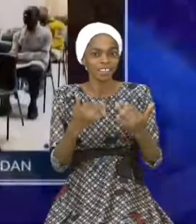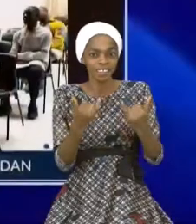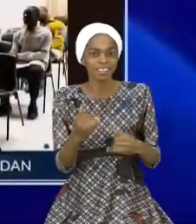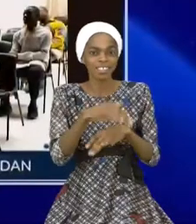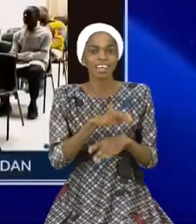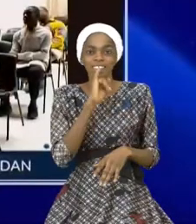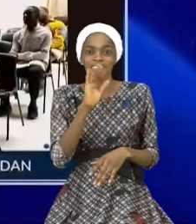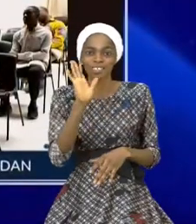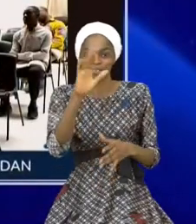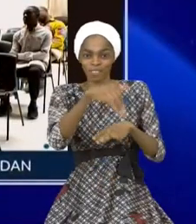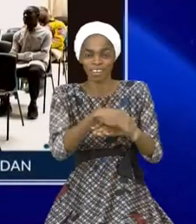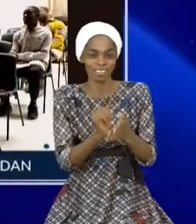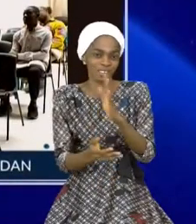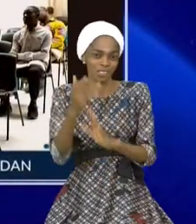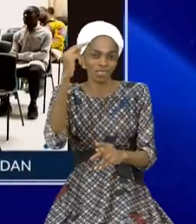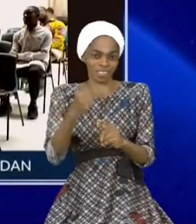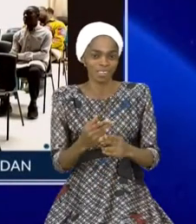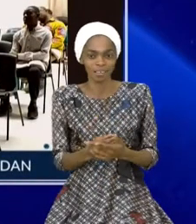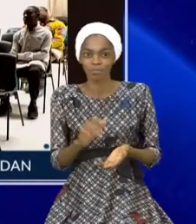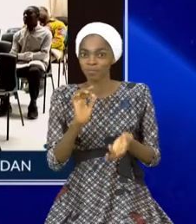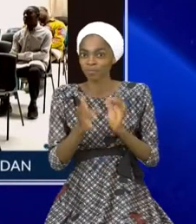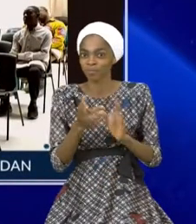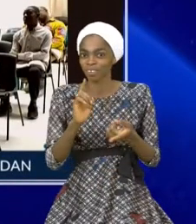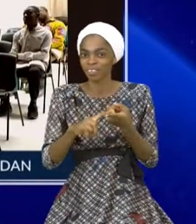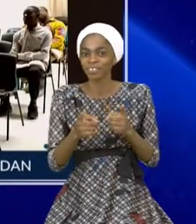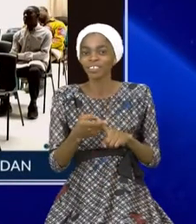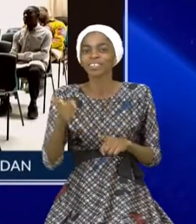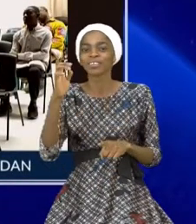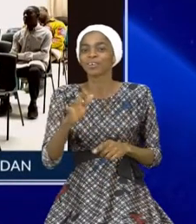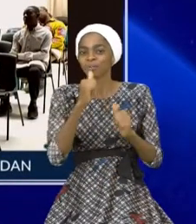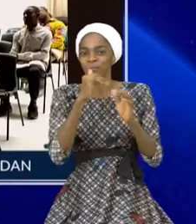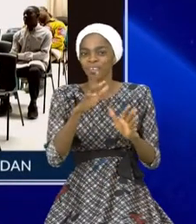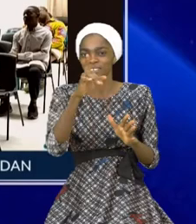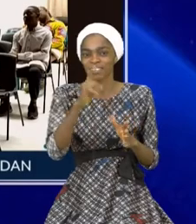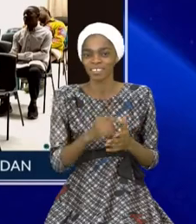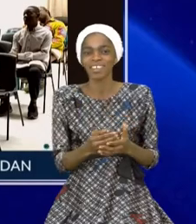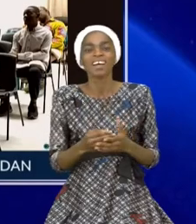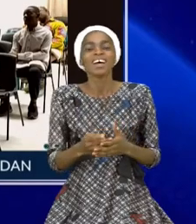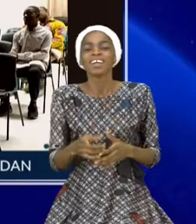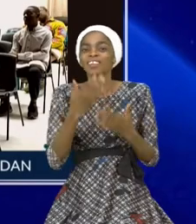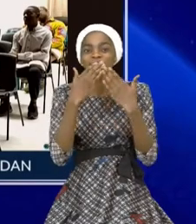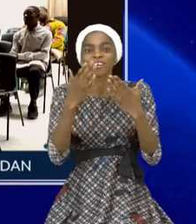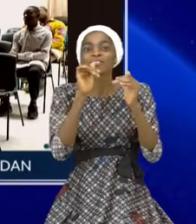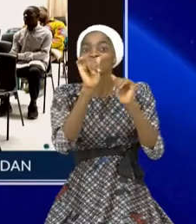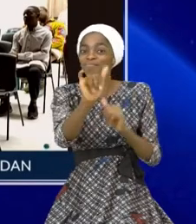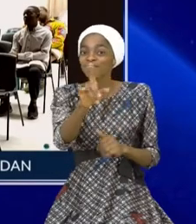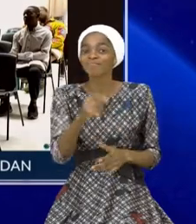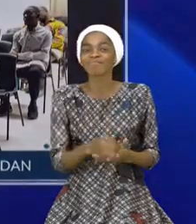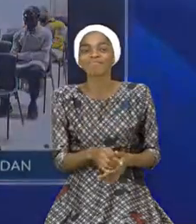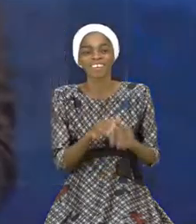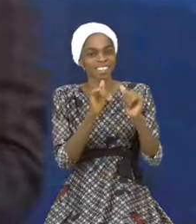night. Online friend, God bless you. Thank you for staying there. Thank you for abiding